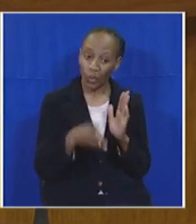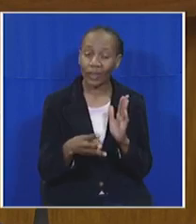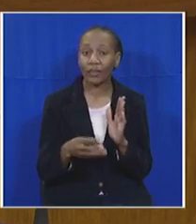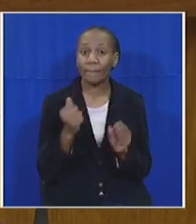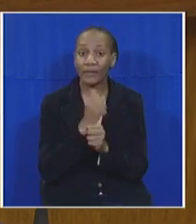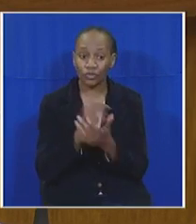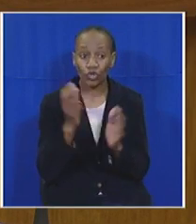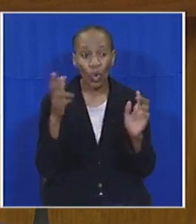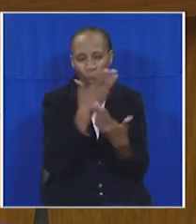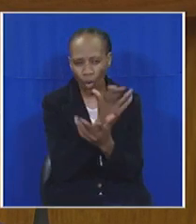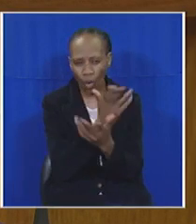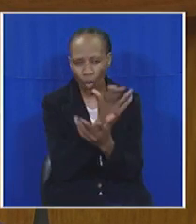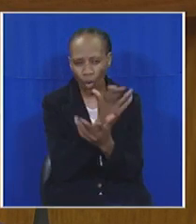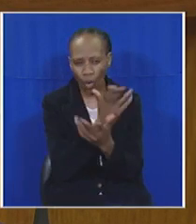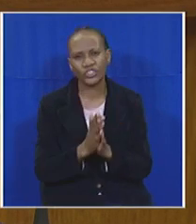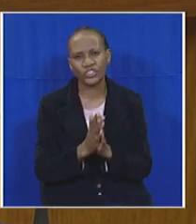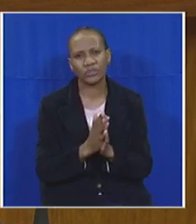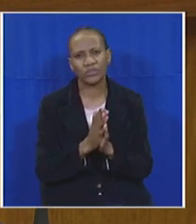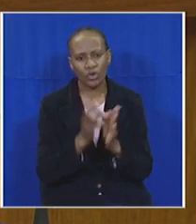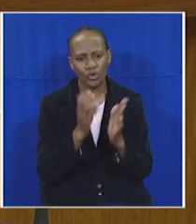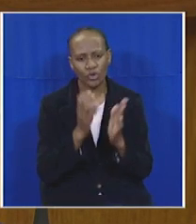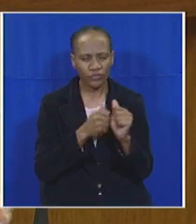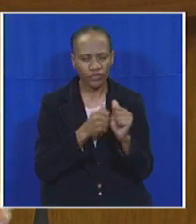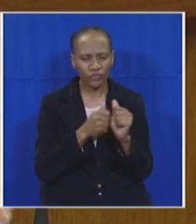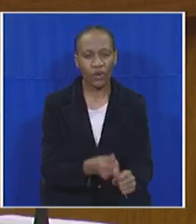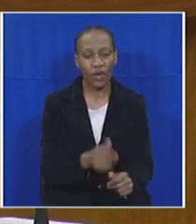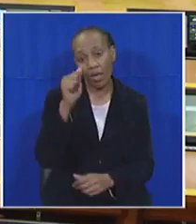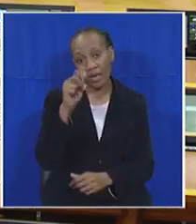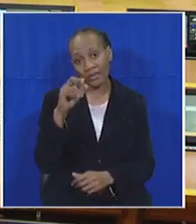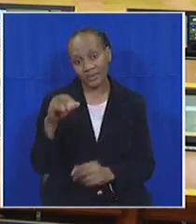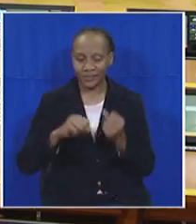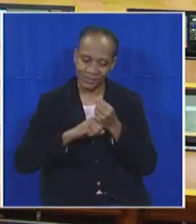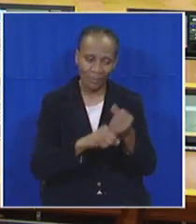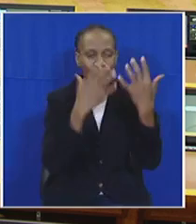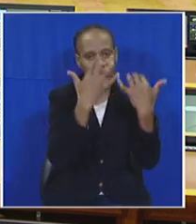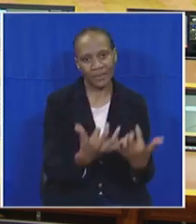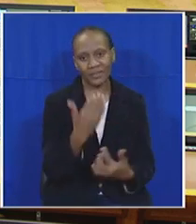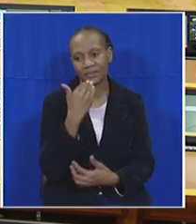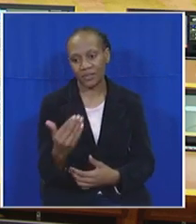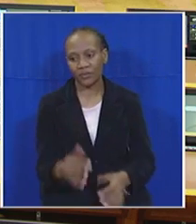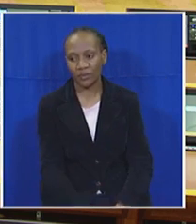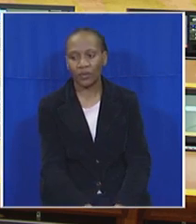them. The ANC supports the budget. I thank you.